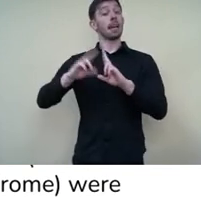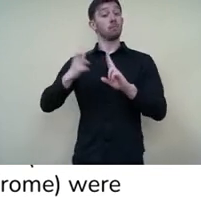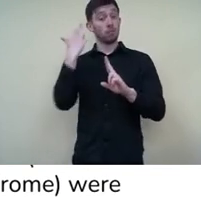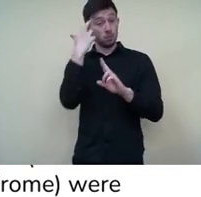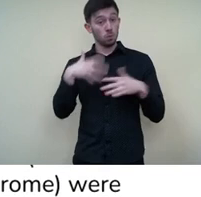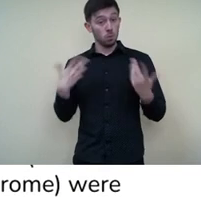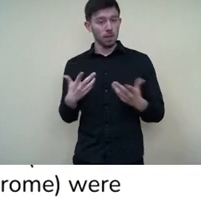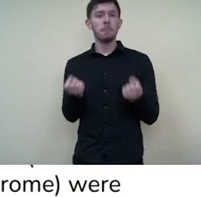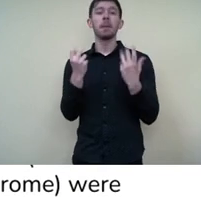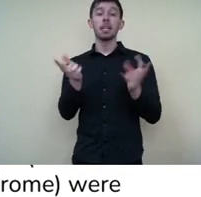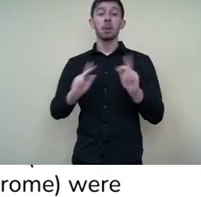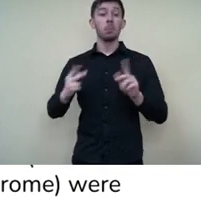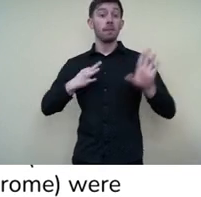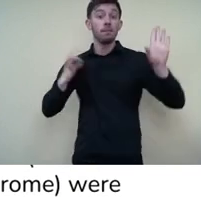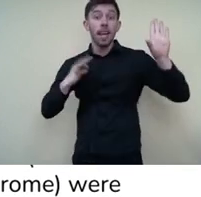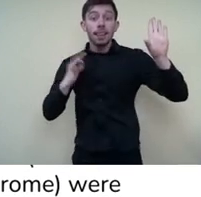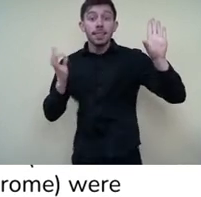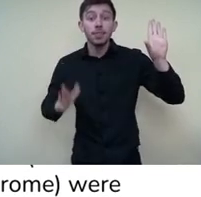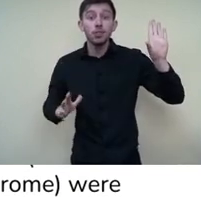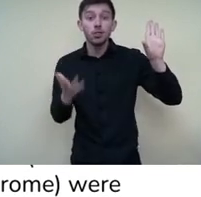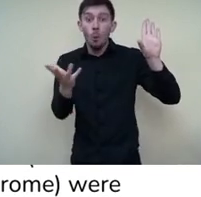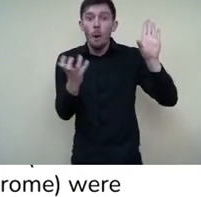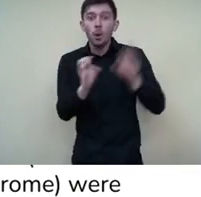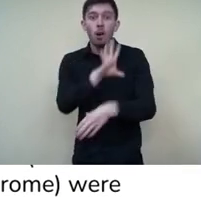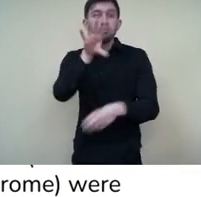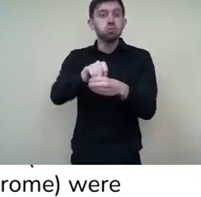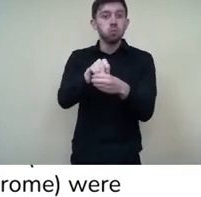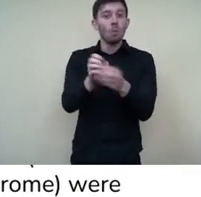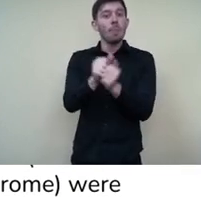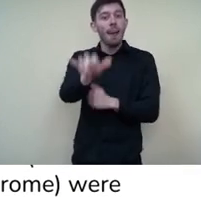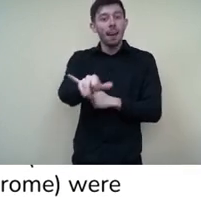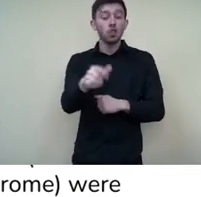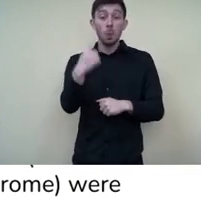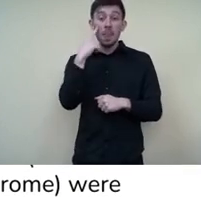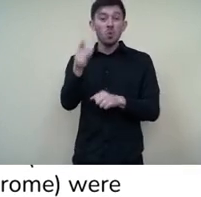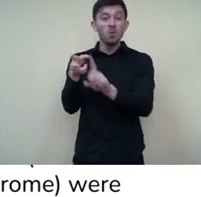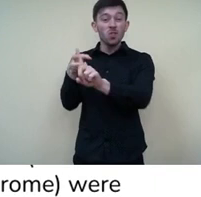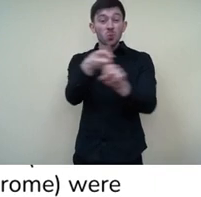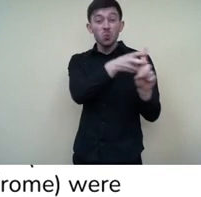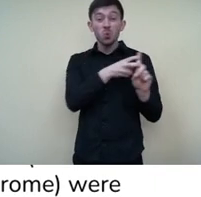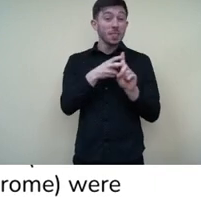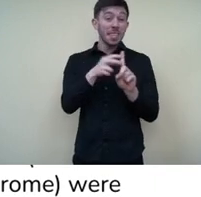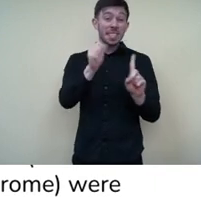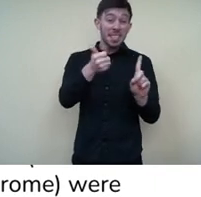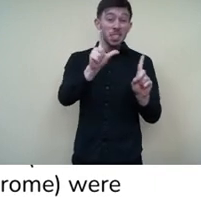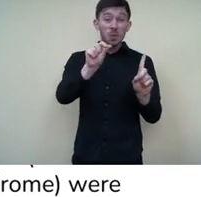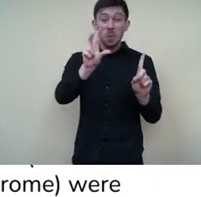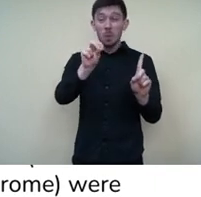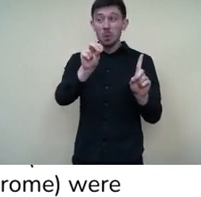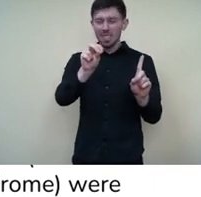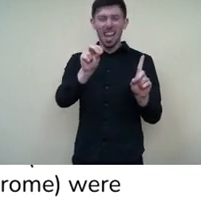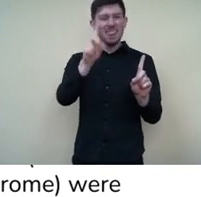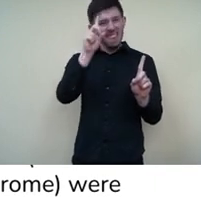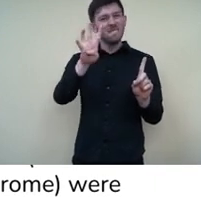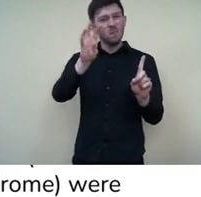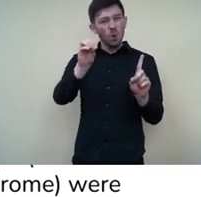that there were a lot of volunteers that were ready to participate. So think about it, you're recruiting tens of thousands of people. I think 40,000 people